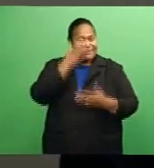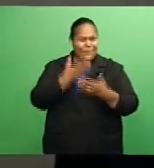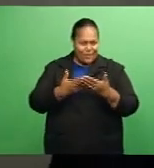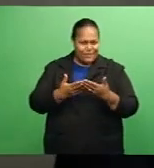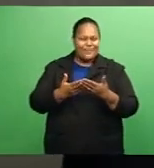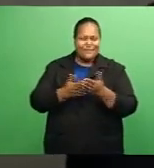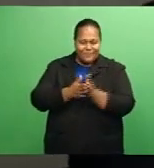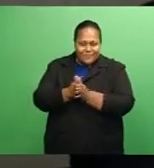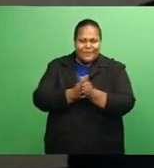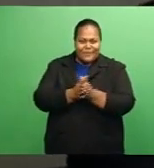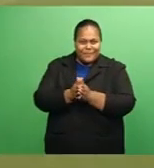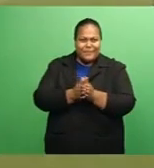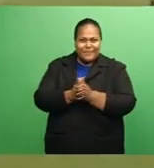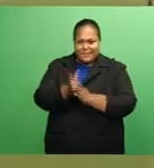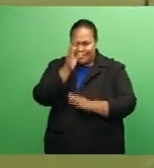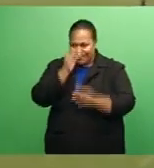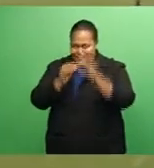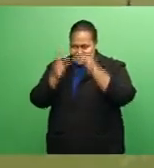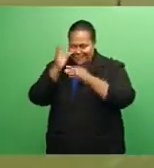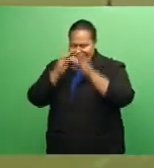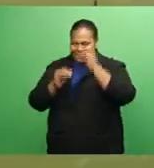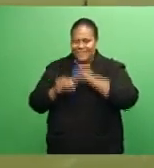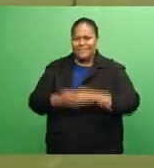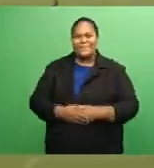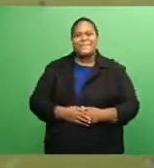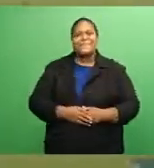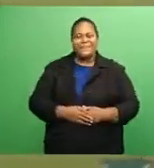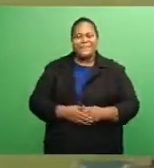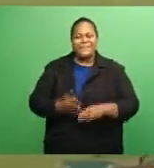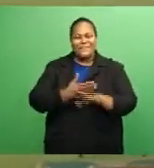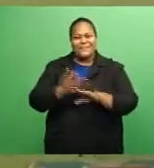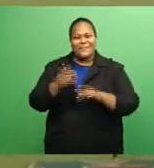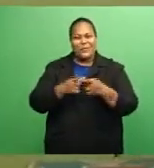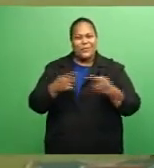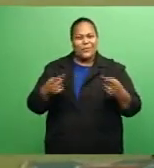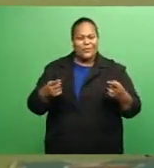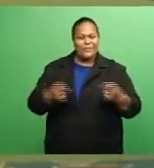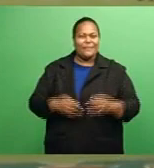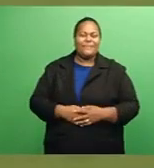learn some new things from the